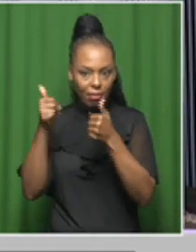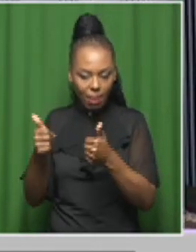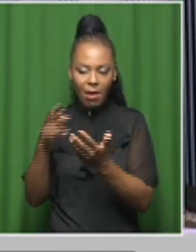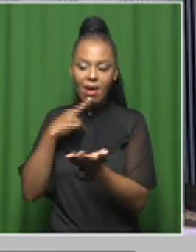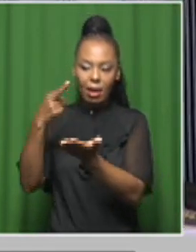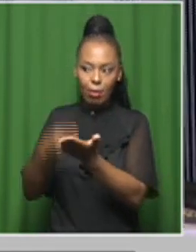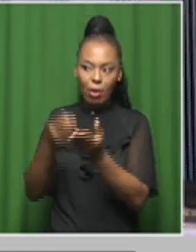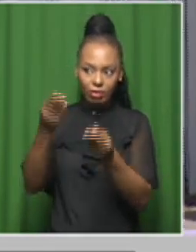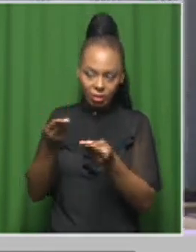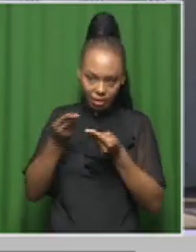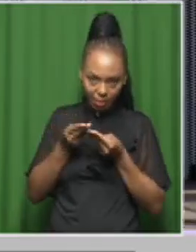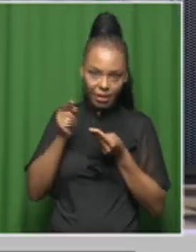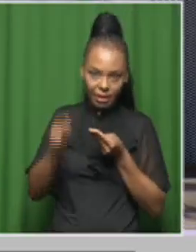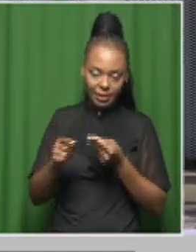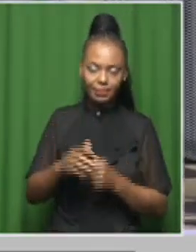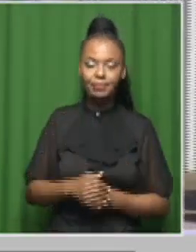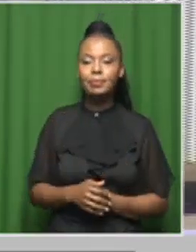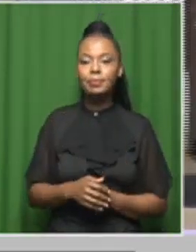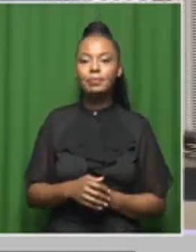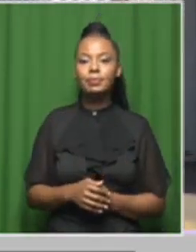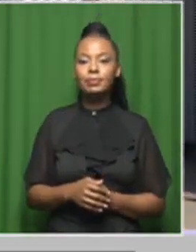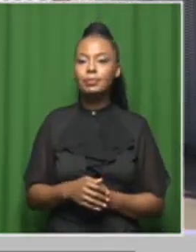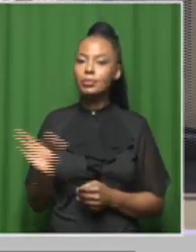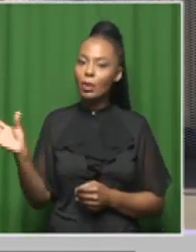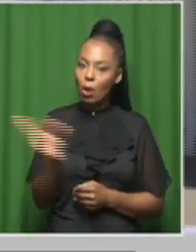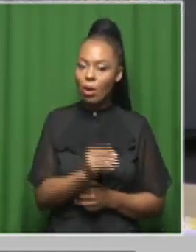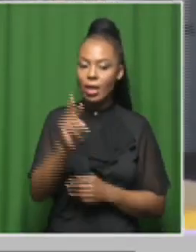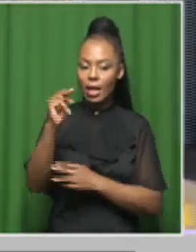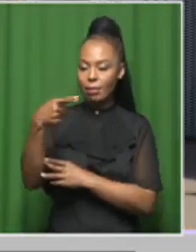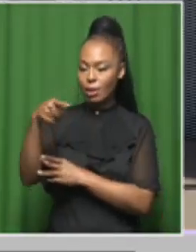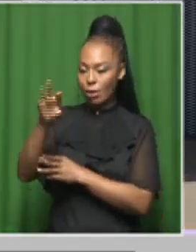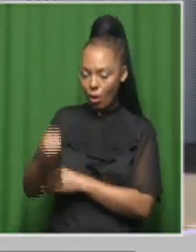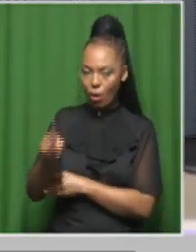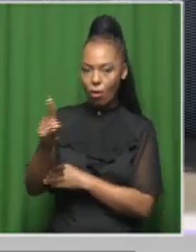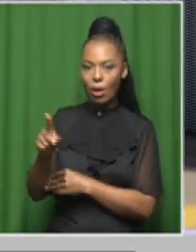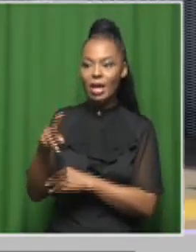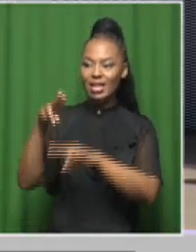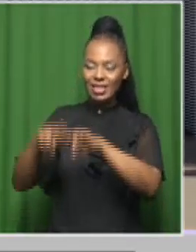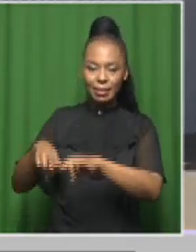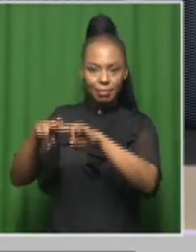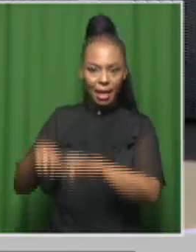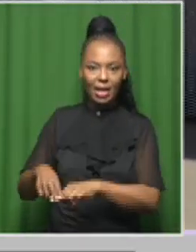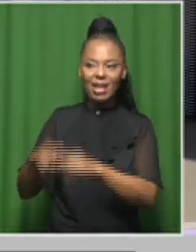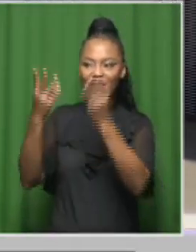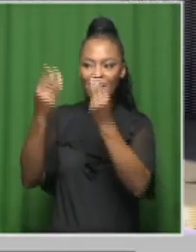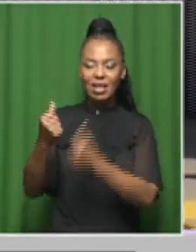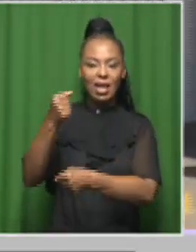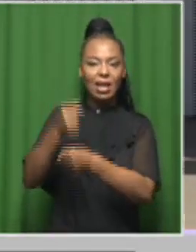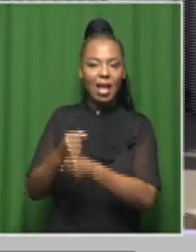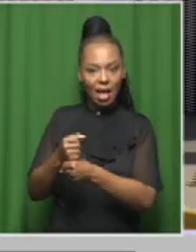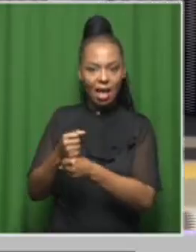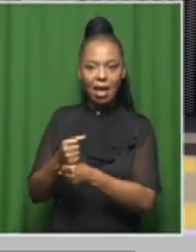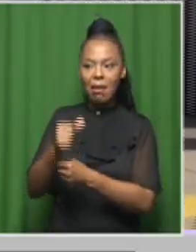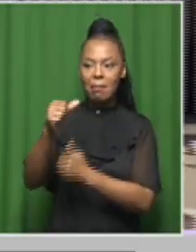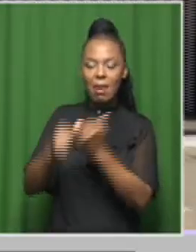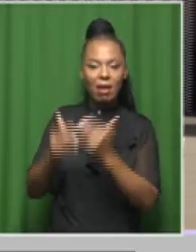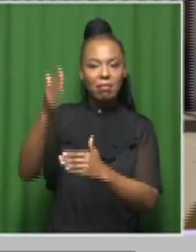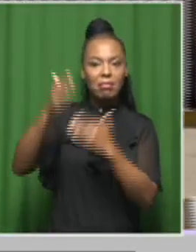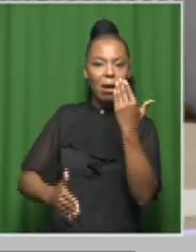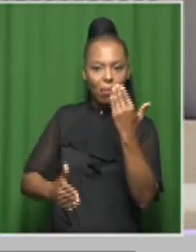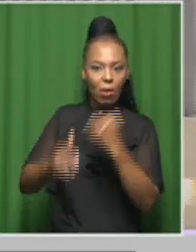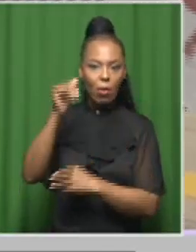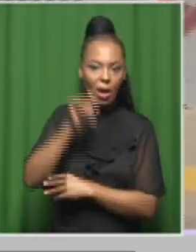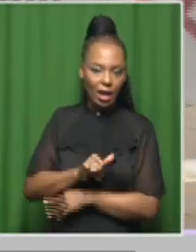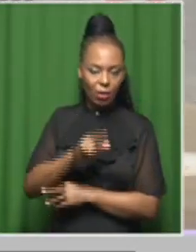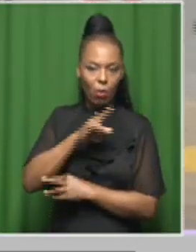submit. So each and every NPO, depending on what is their financial year end, because that is their choice, we give them